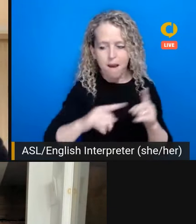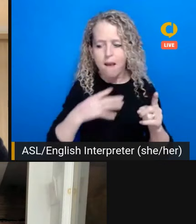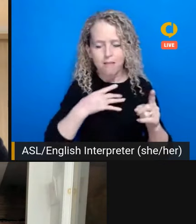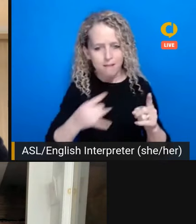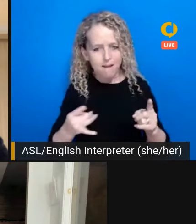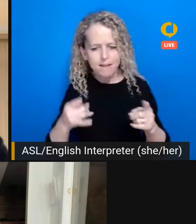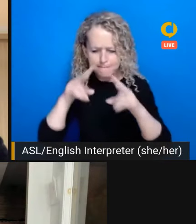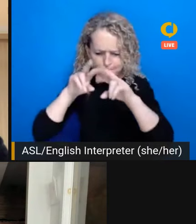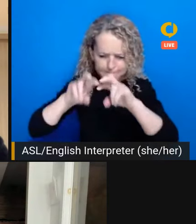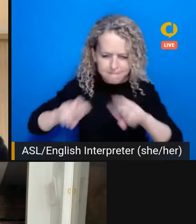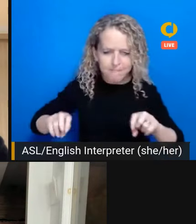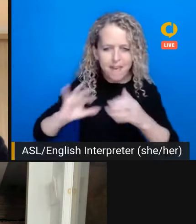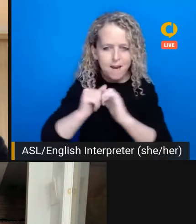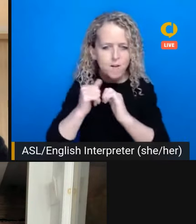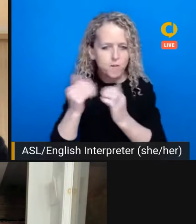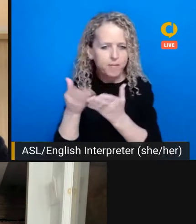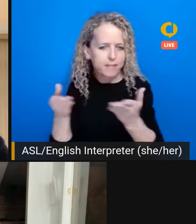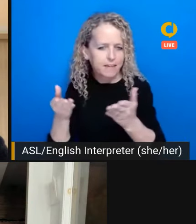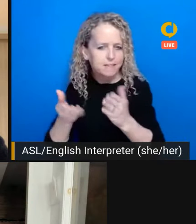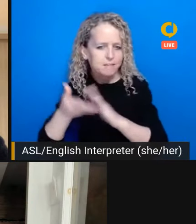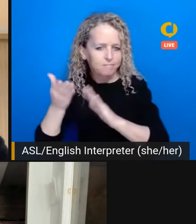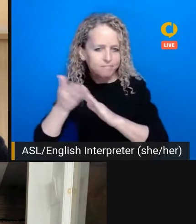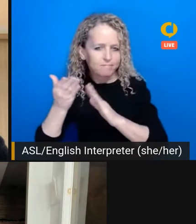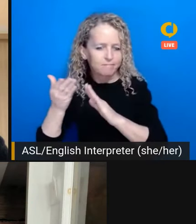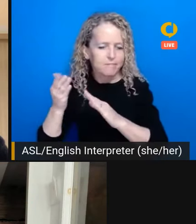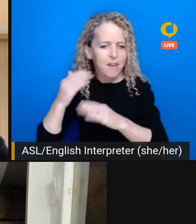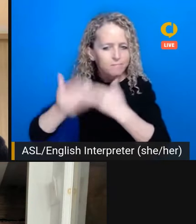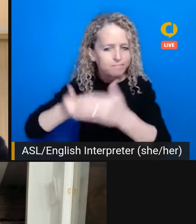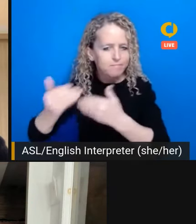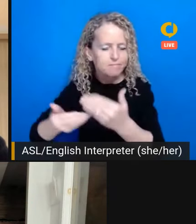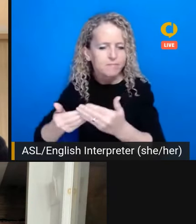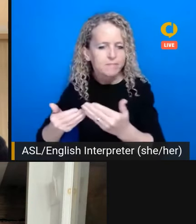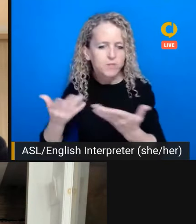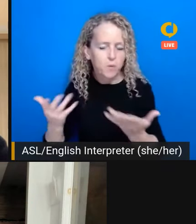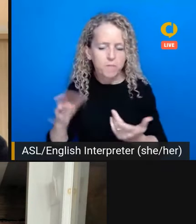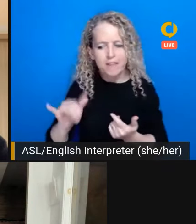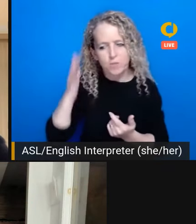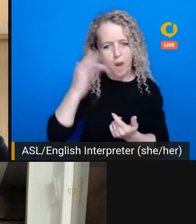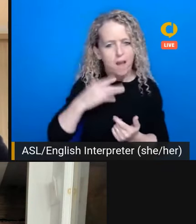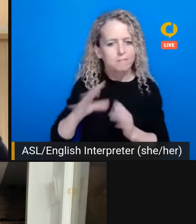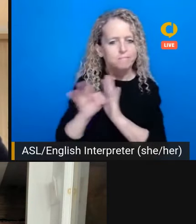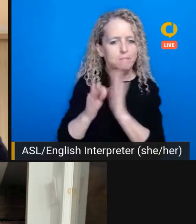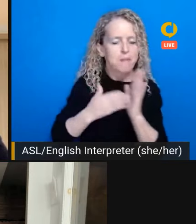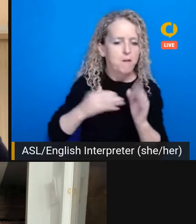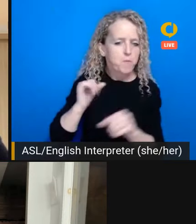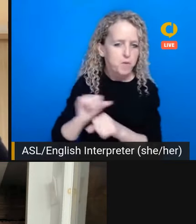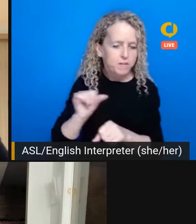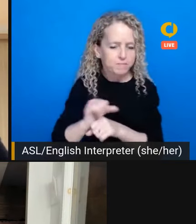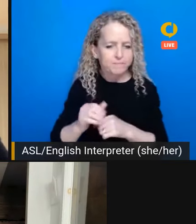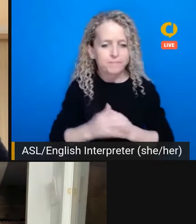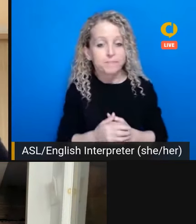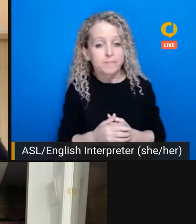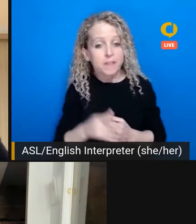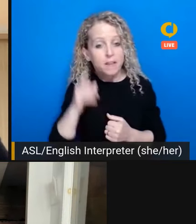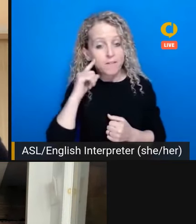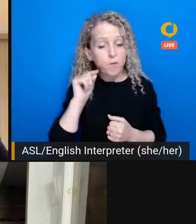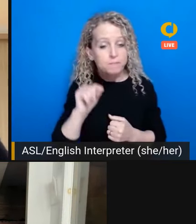But going back to it, in computer networks for routing, for example, I